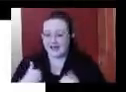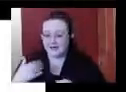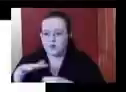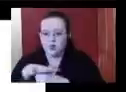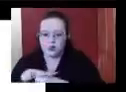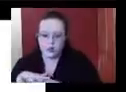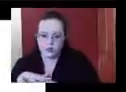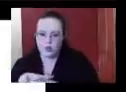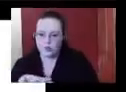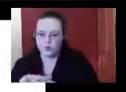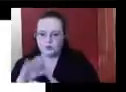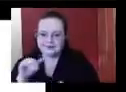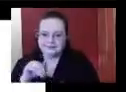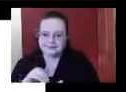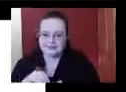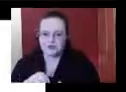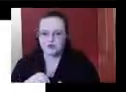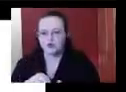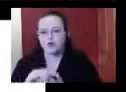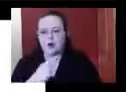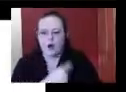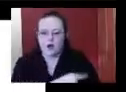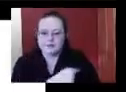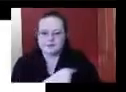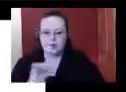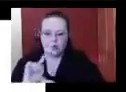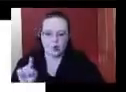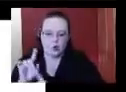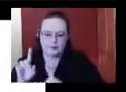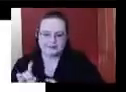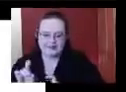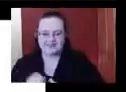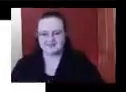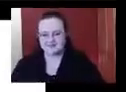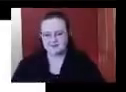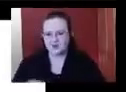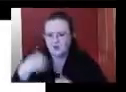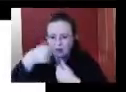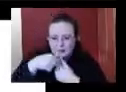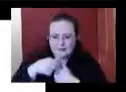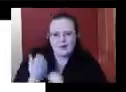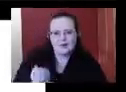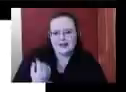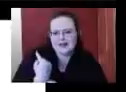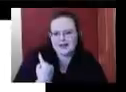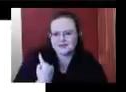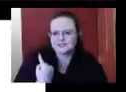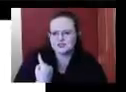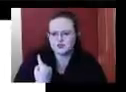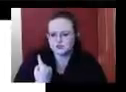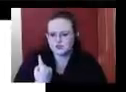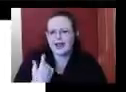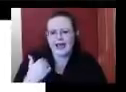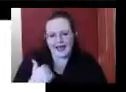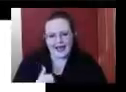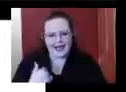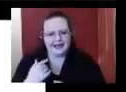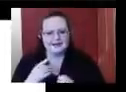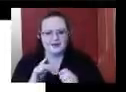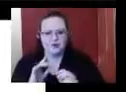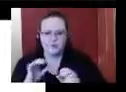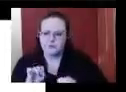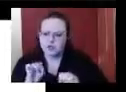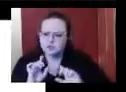centers located in our hospitals. In the previous school year, school-based asymptomatic testing was available to